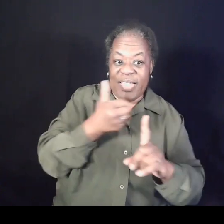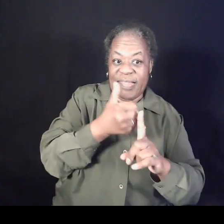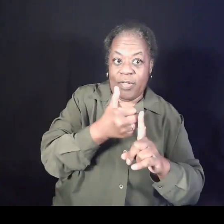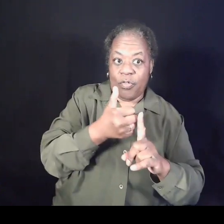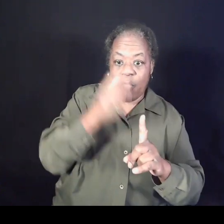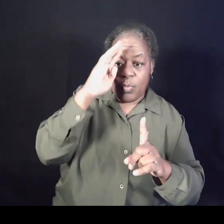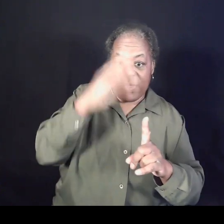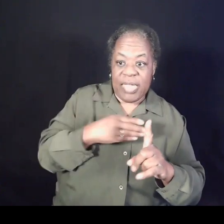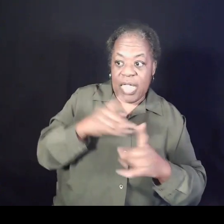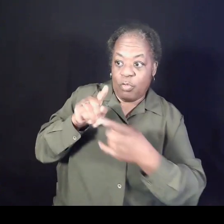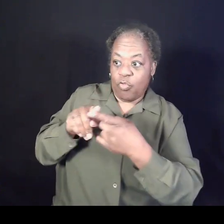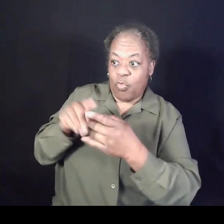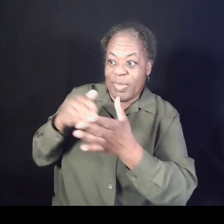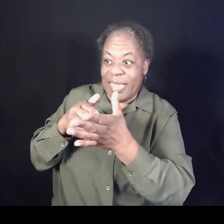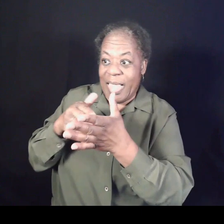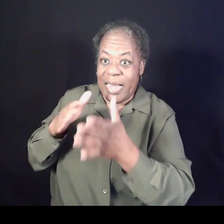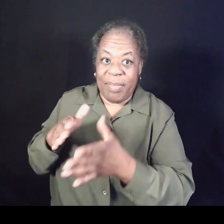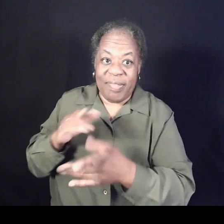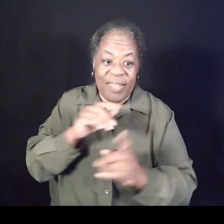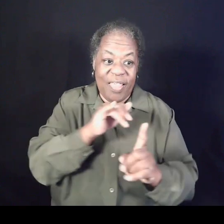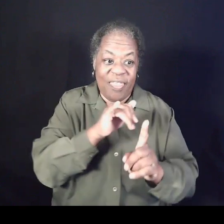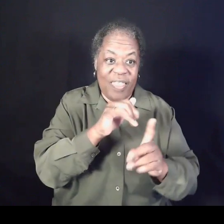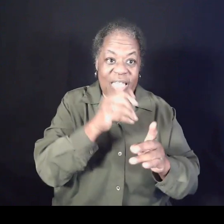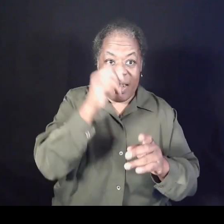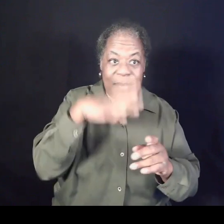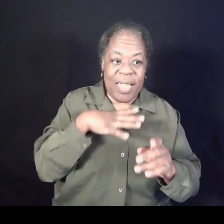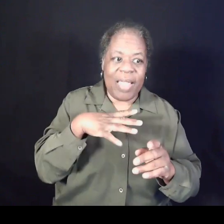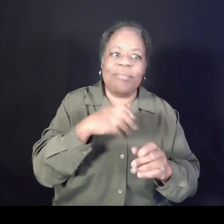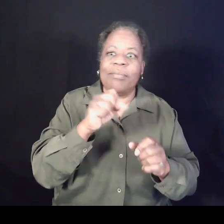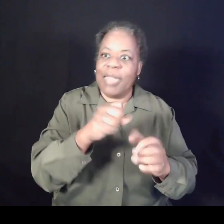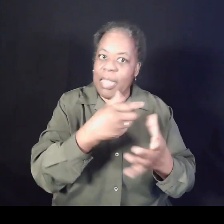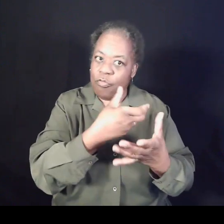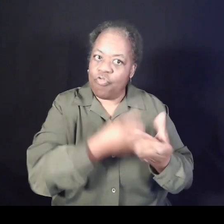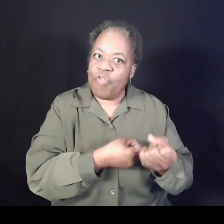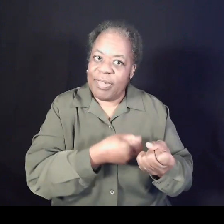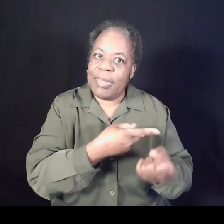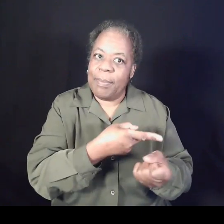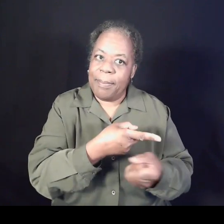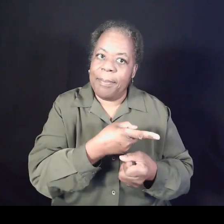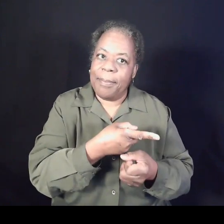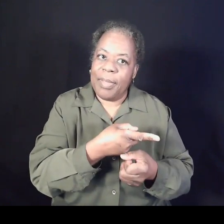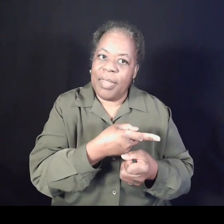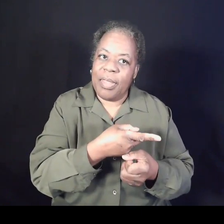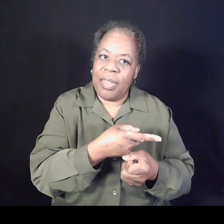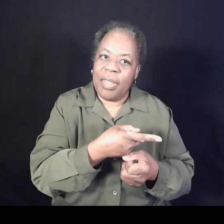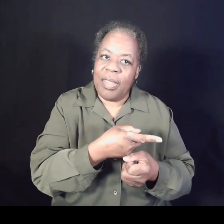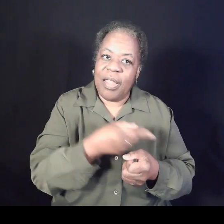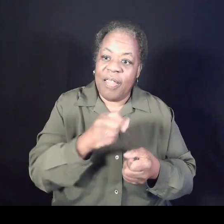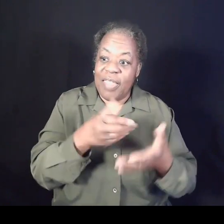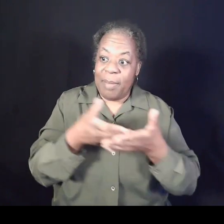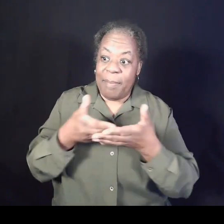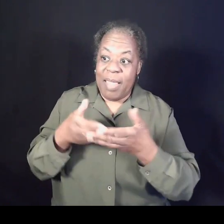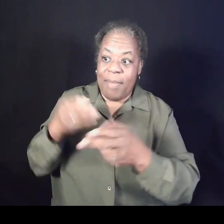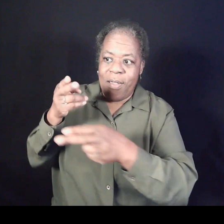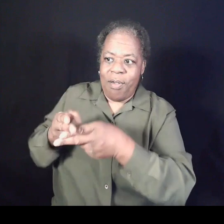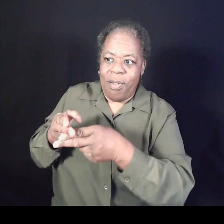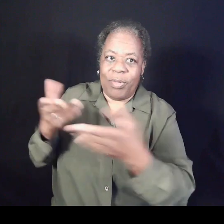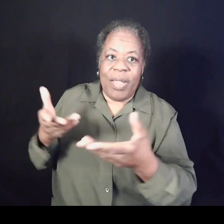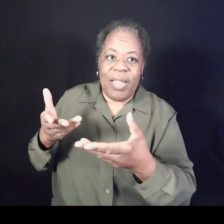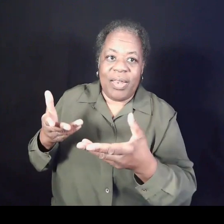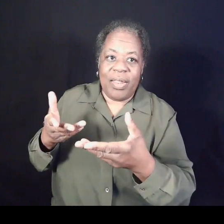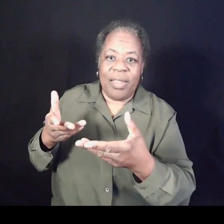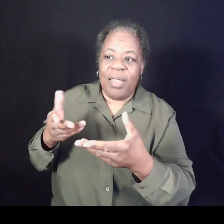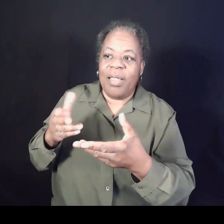enemies, that man could be trusted. And that infant was called the